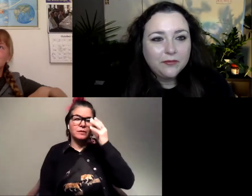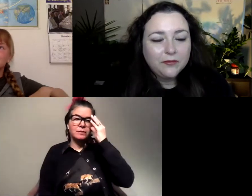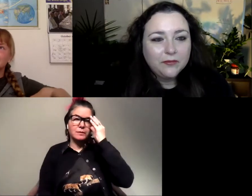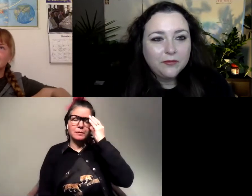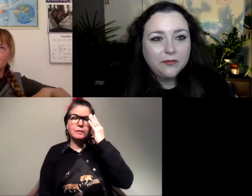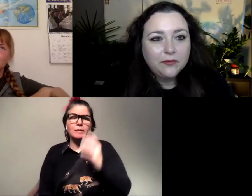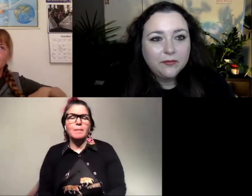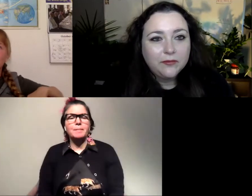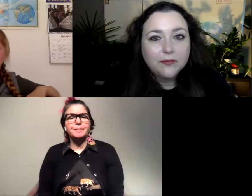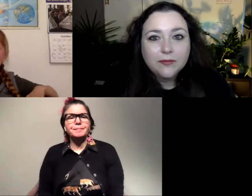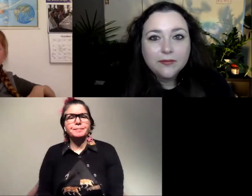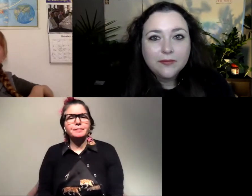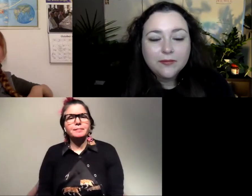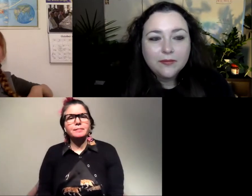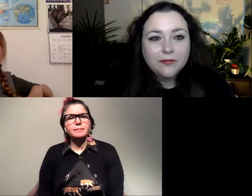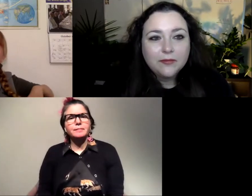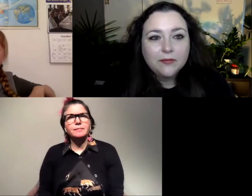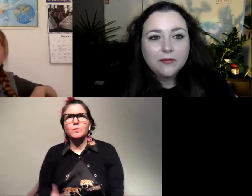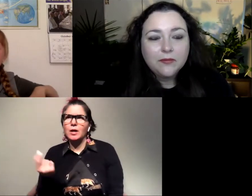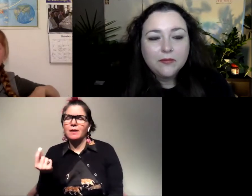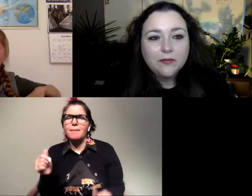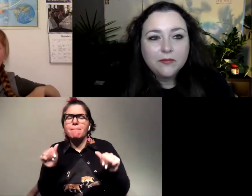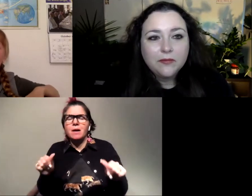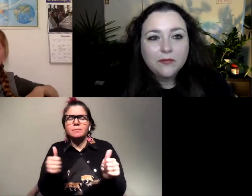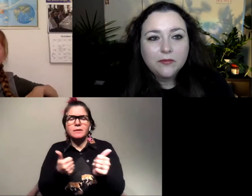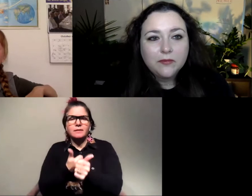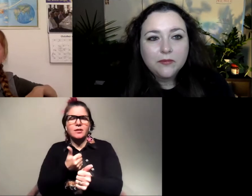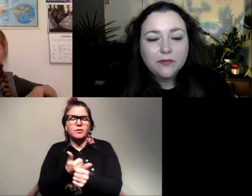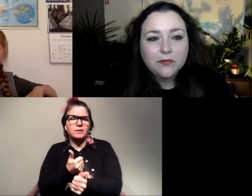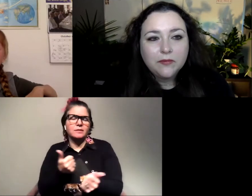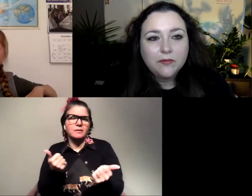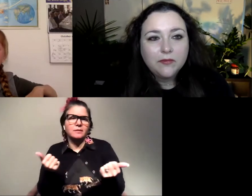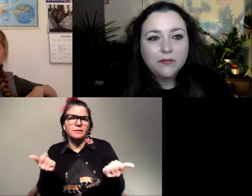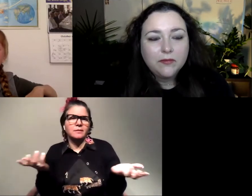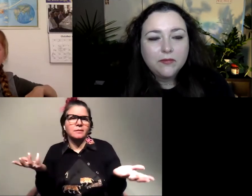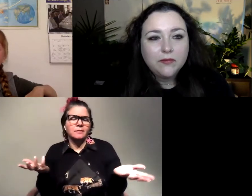times, what has the potential to be dangerous are